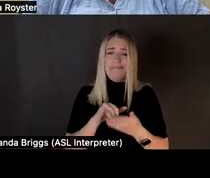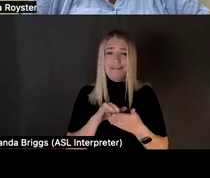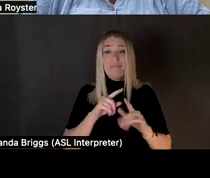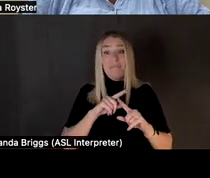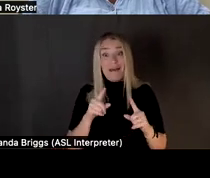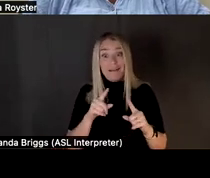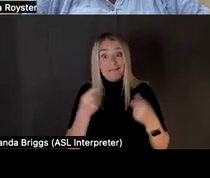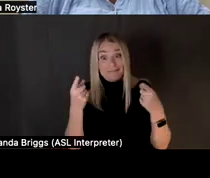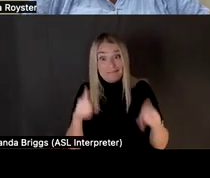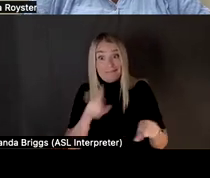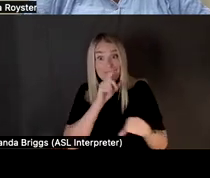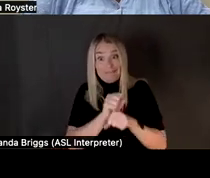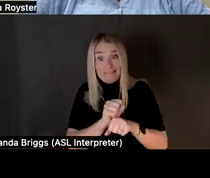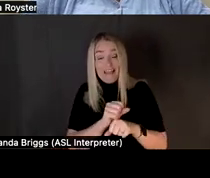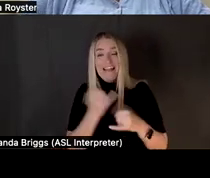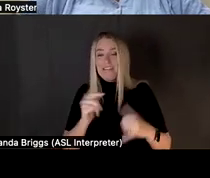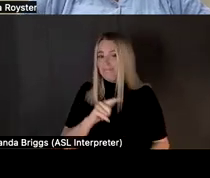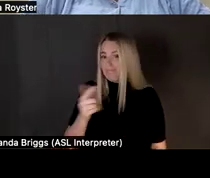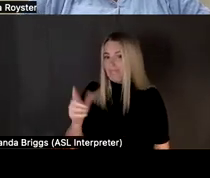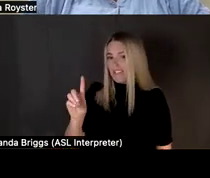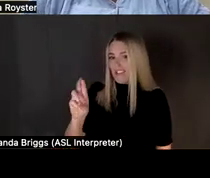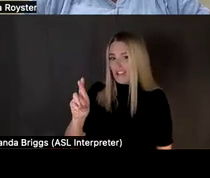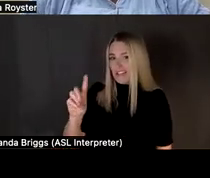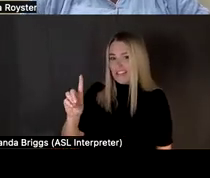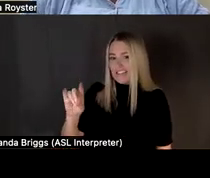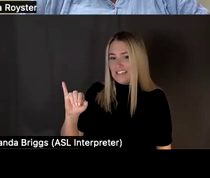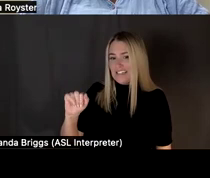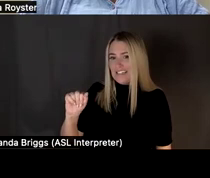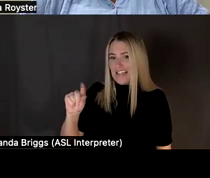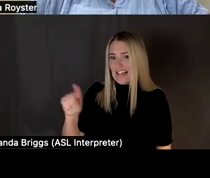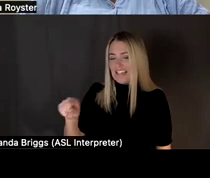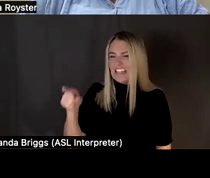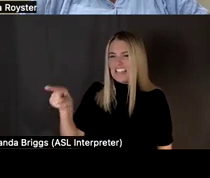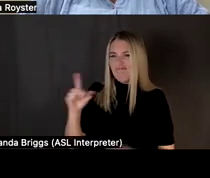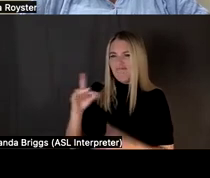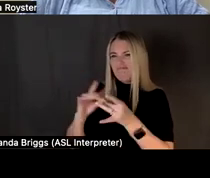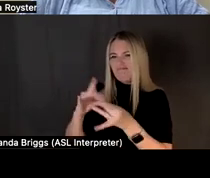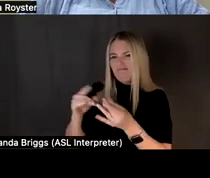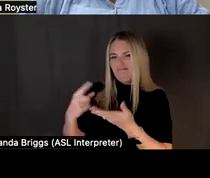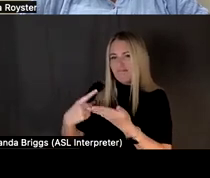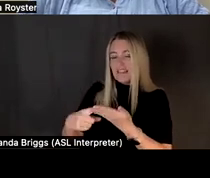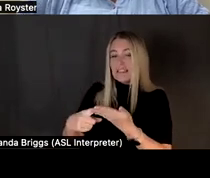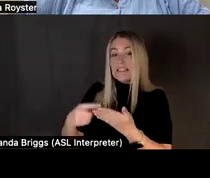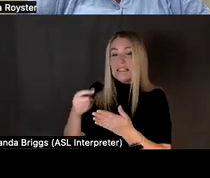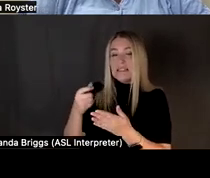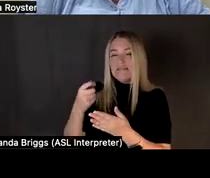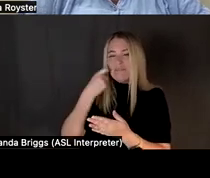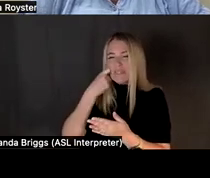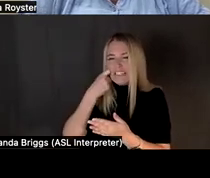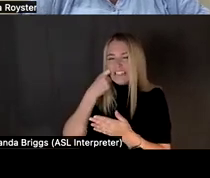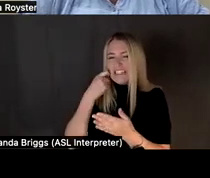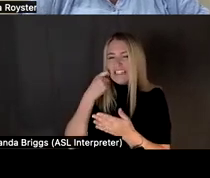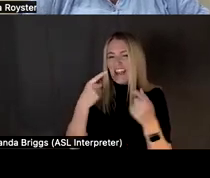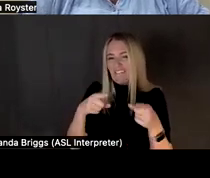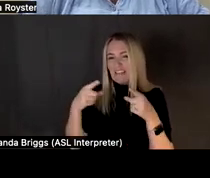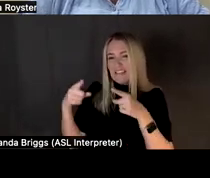I would like to turn the microphone over to Dr. Diaz. He's going to address a specific recent series of events that